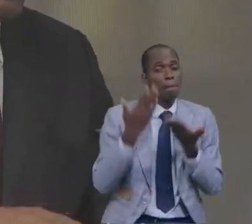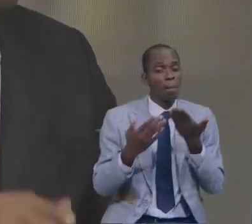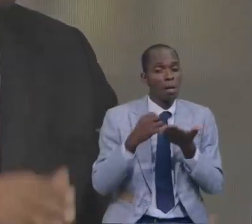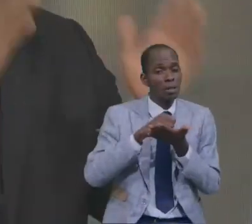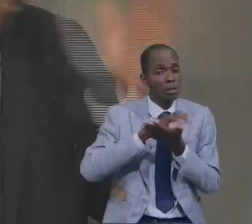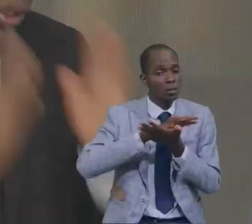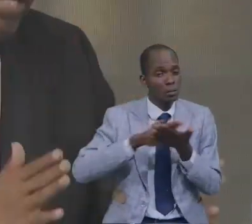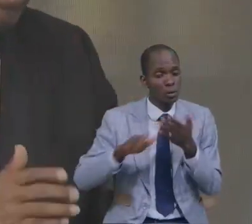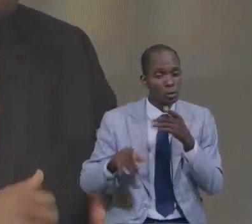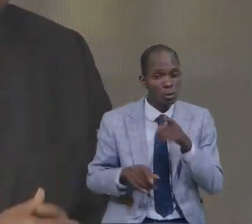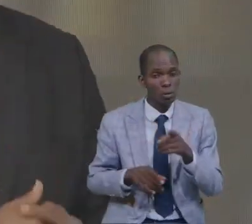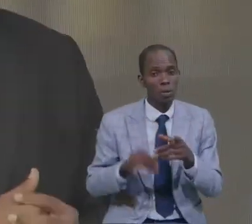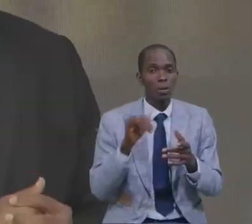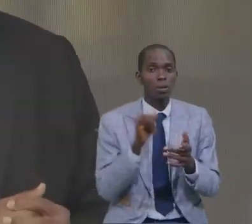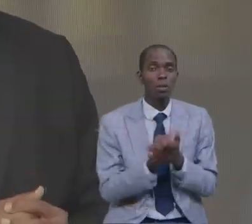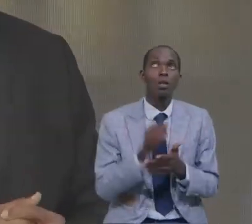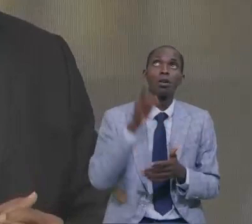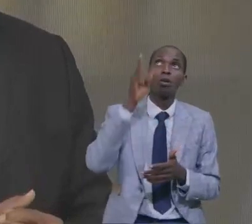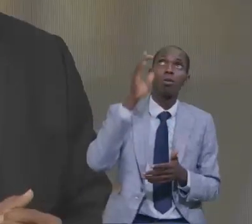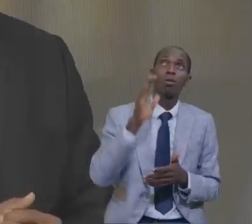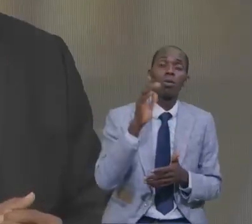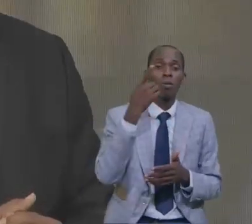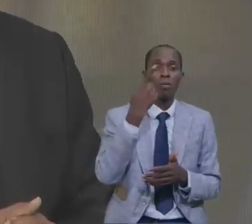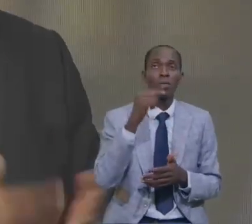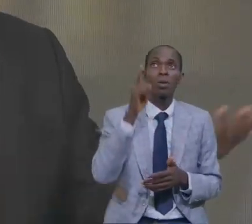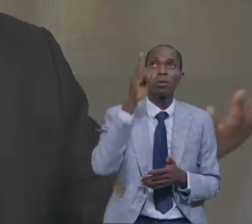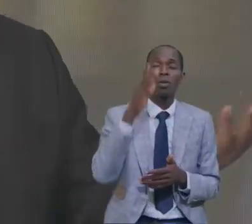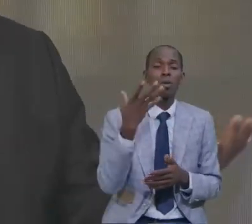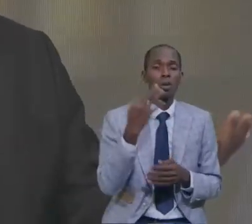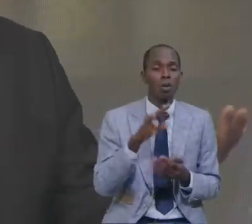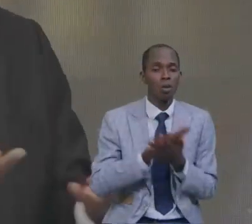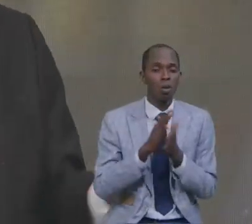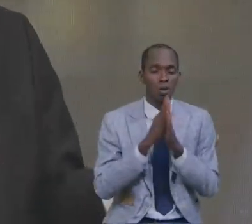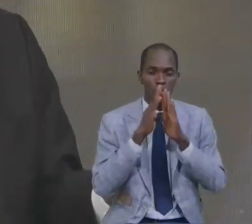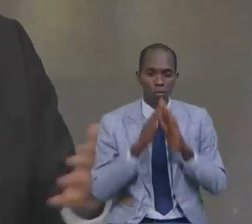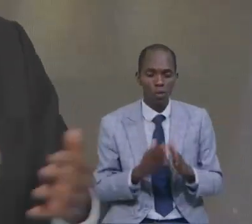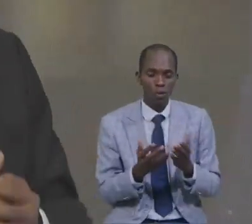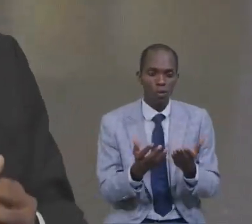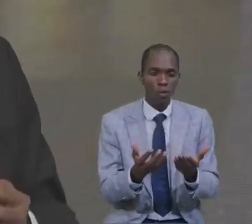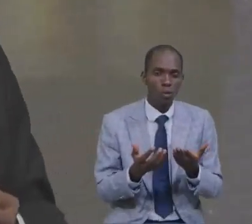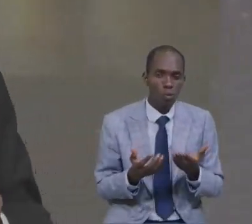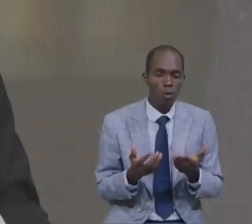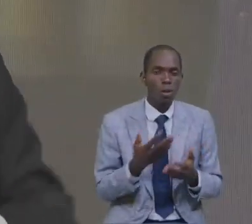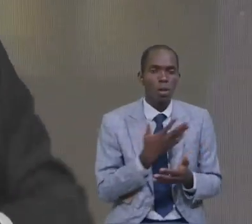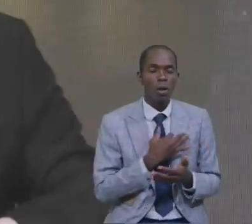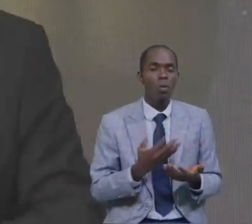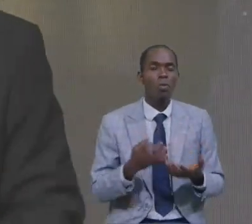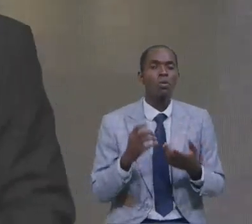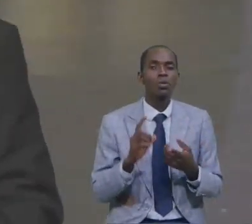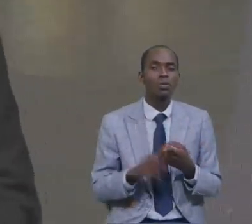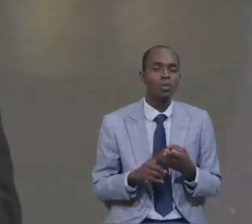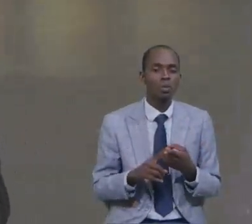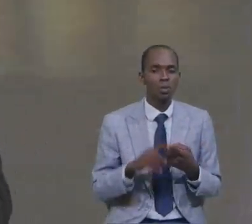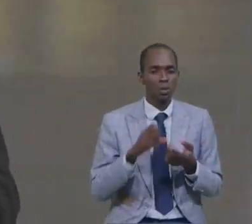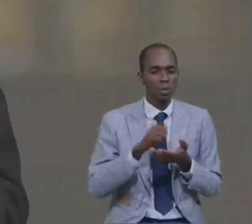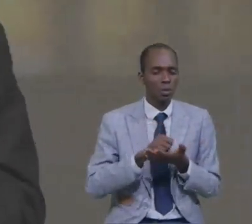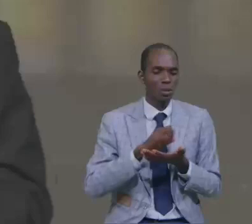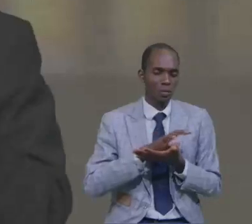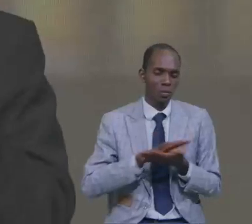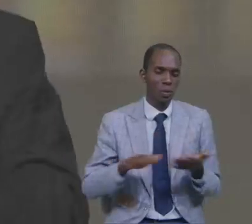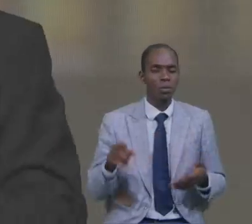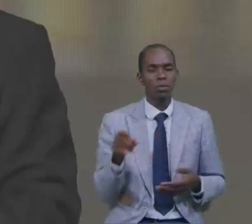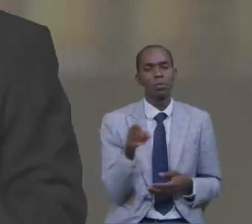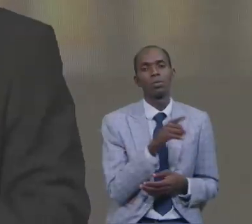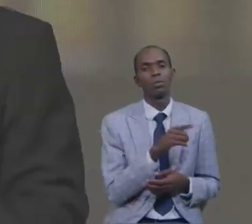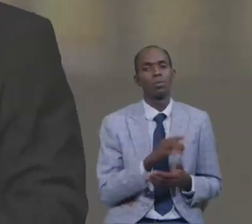to sanctify you, soul, spirit, and body. You'll be